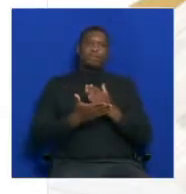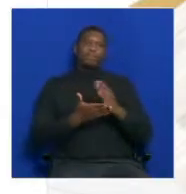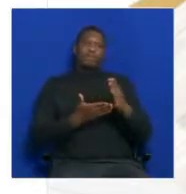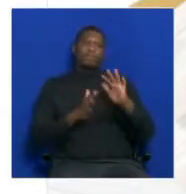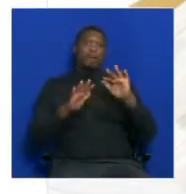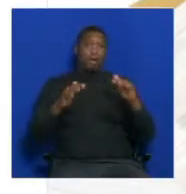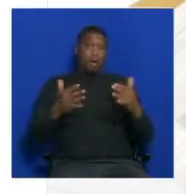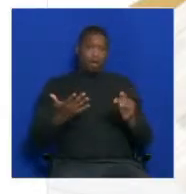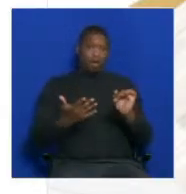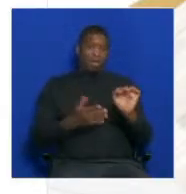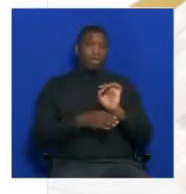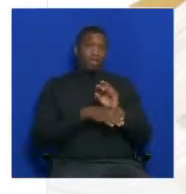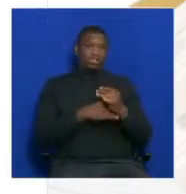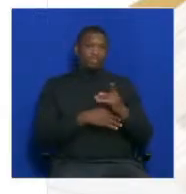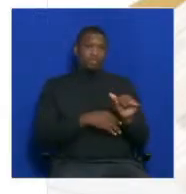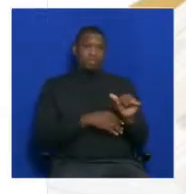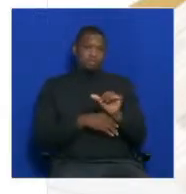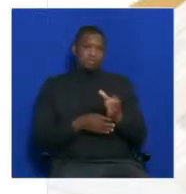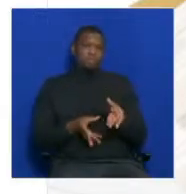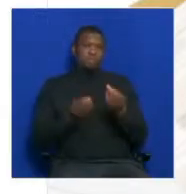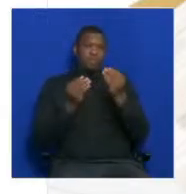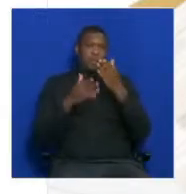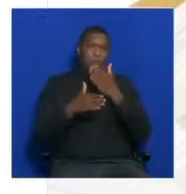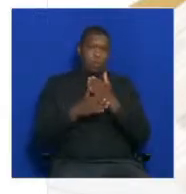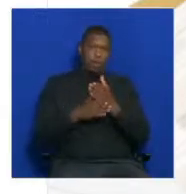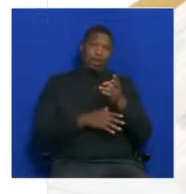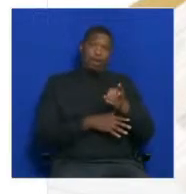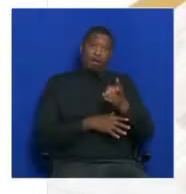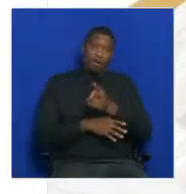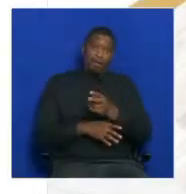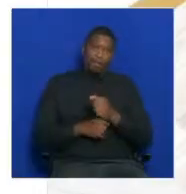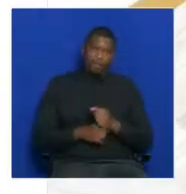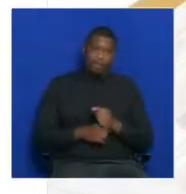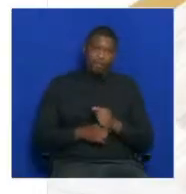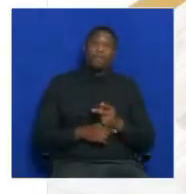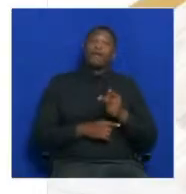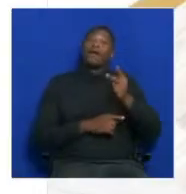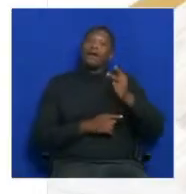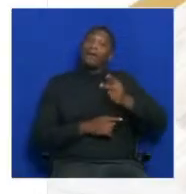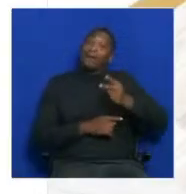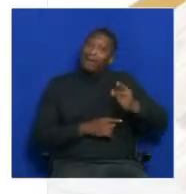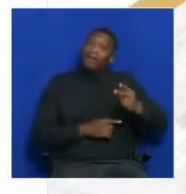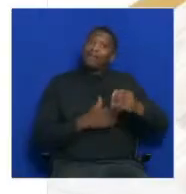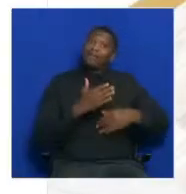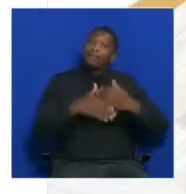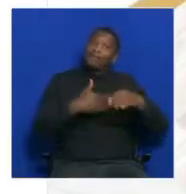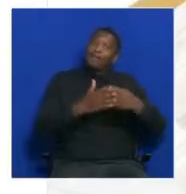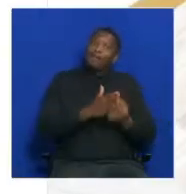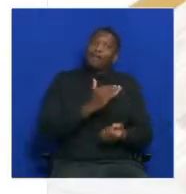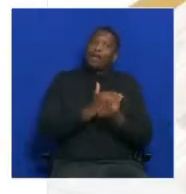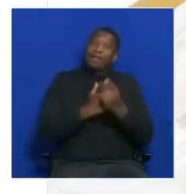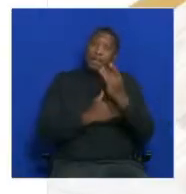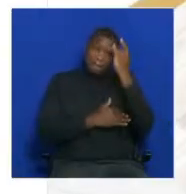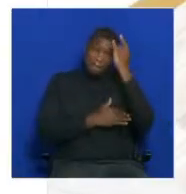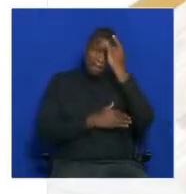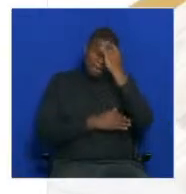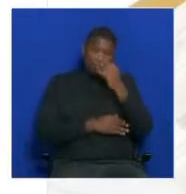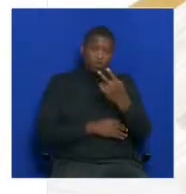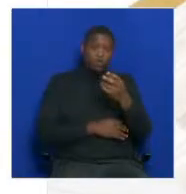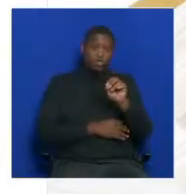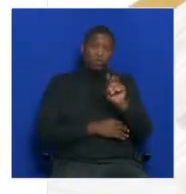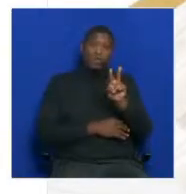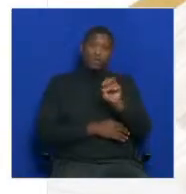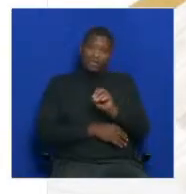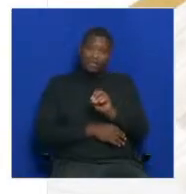was reinstated. I was suspended again in March 2020 by an incoming